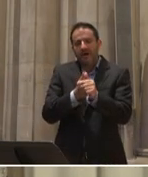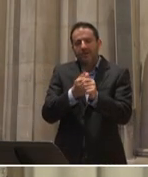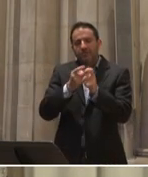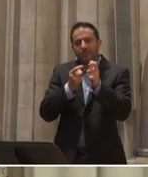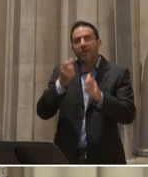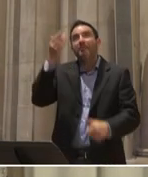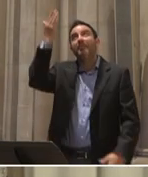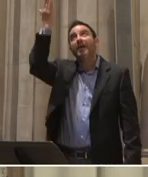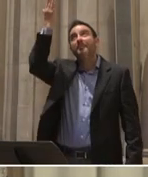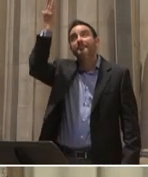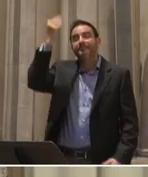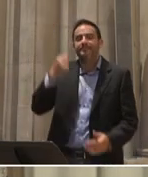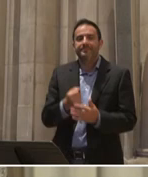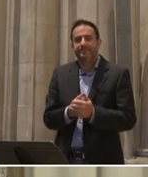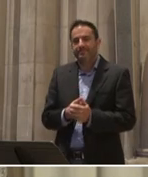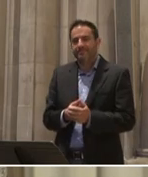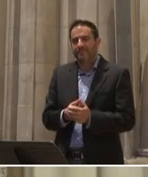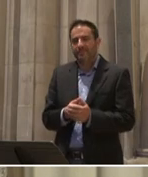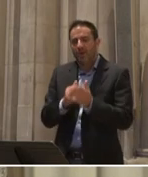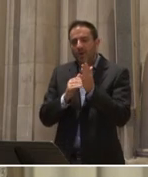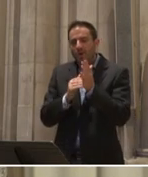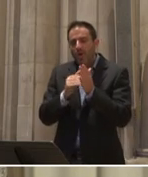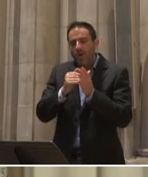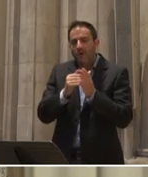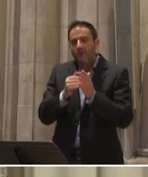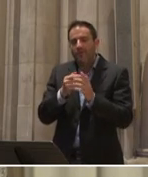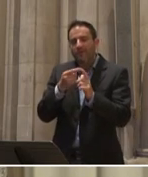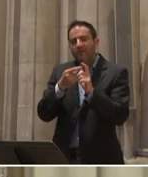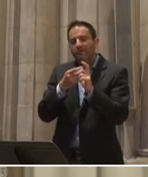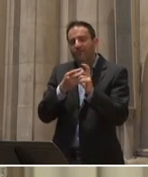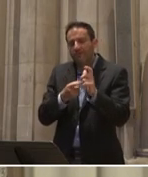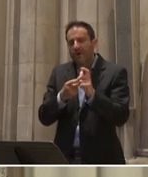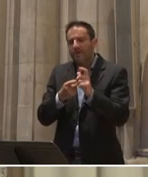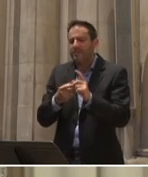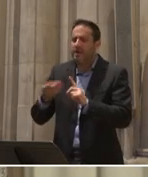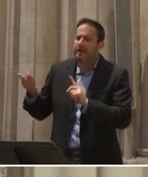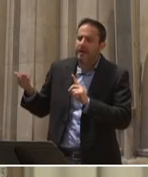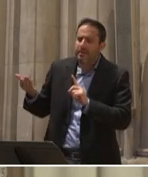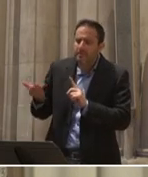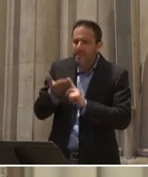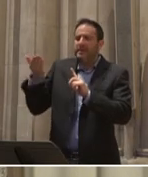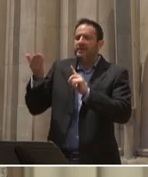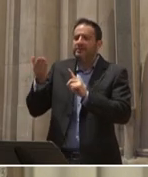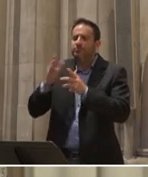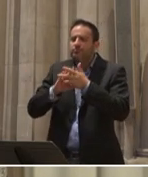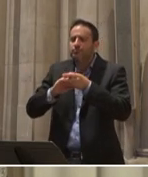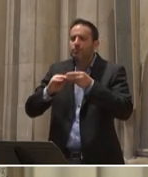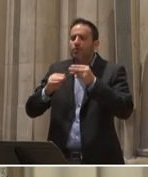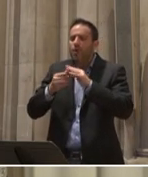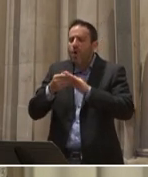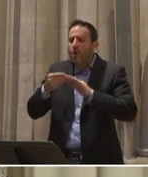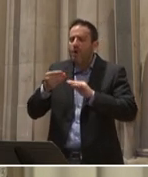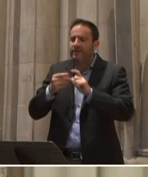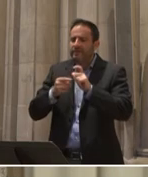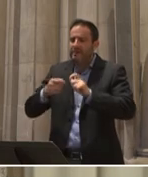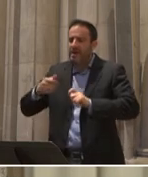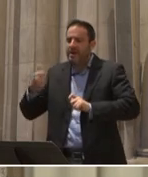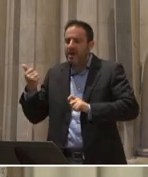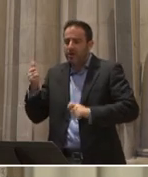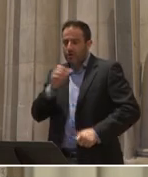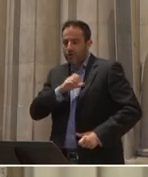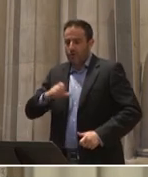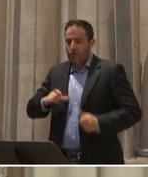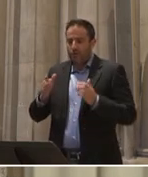him, or just as often from the compelling example of another person who is a Jesus